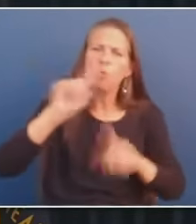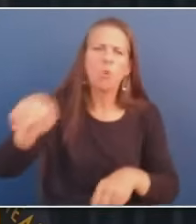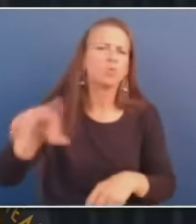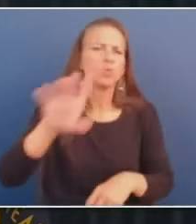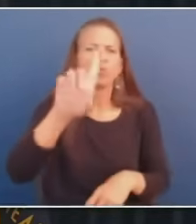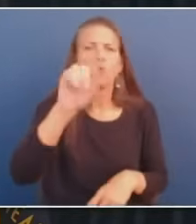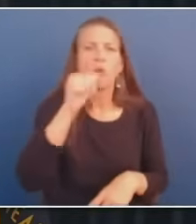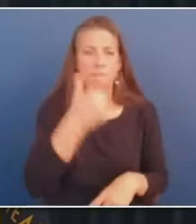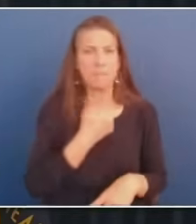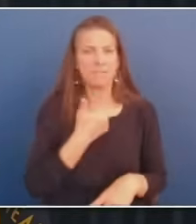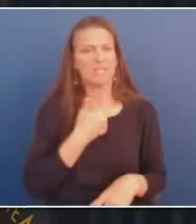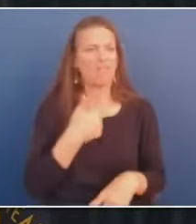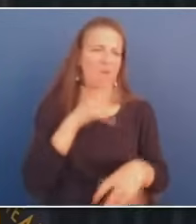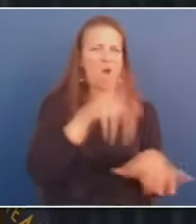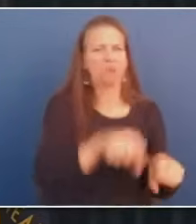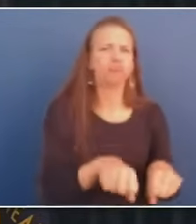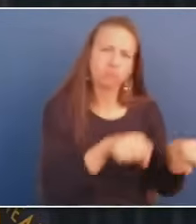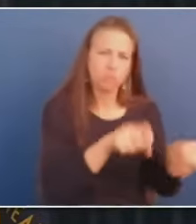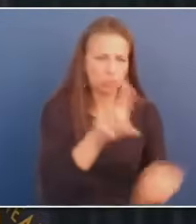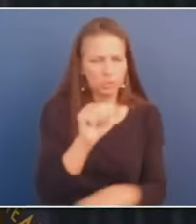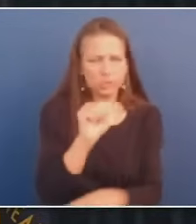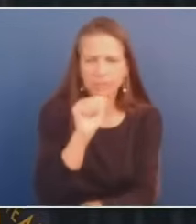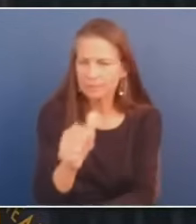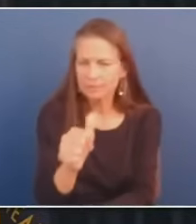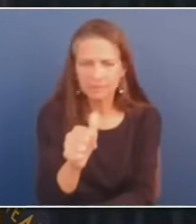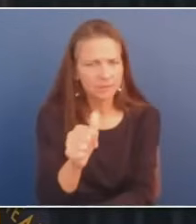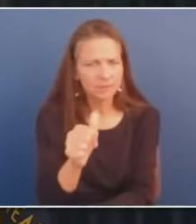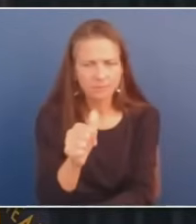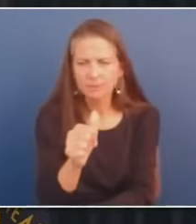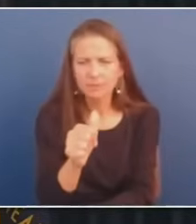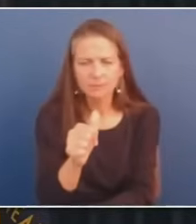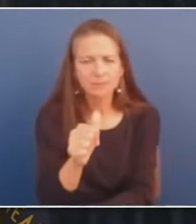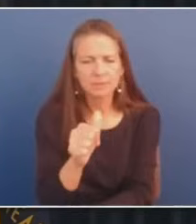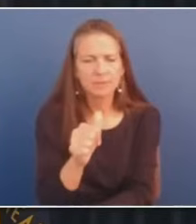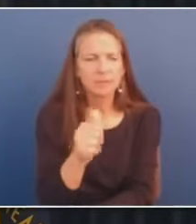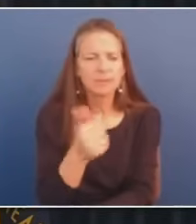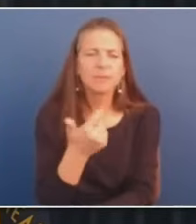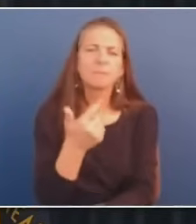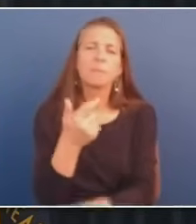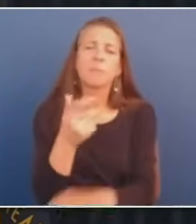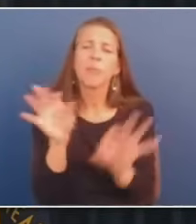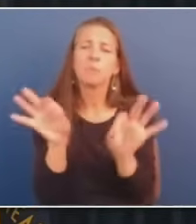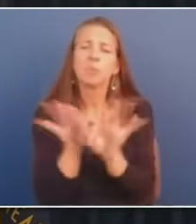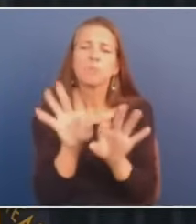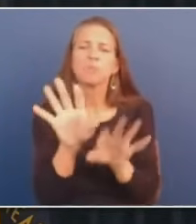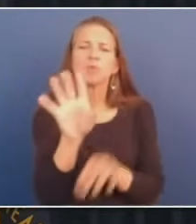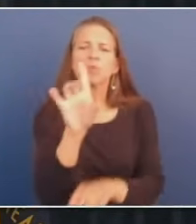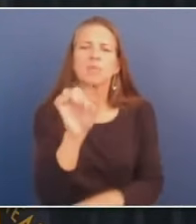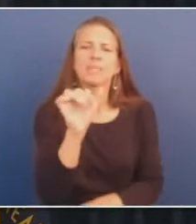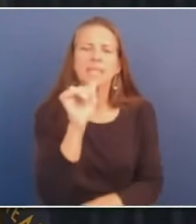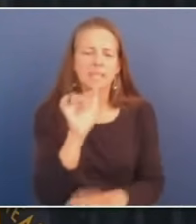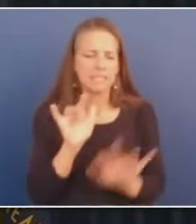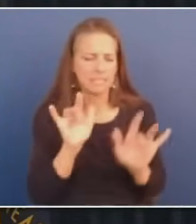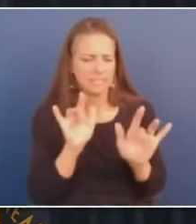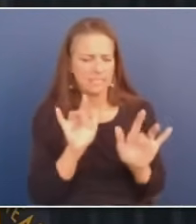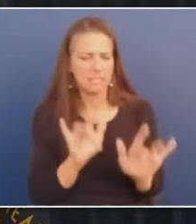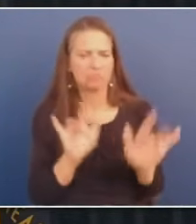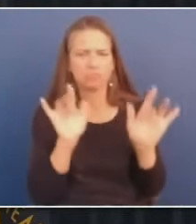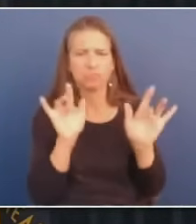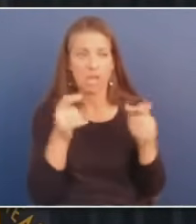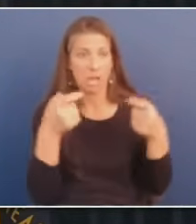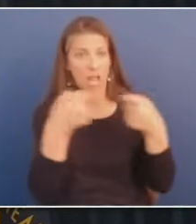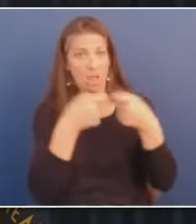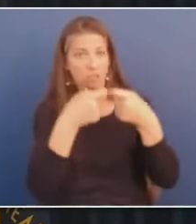yourself, though. It's just really important, though, to avoid touching any downed power lines that you may